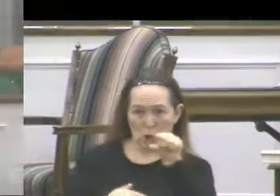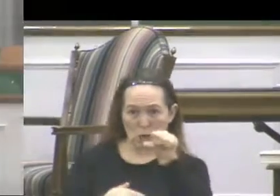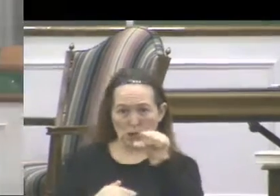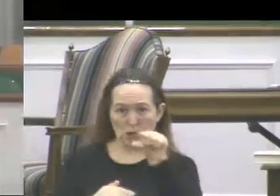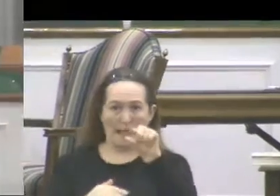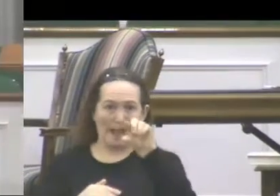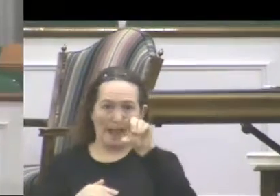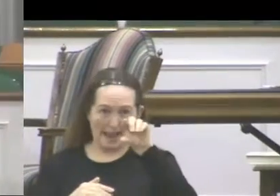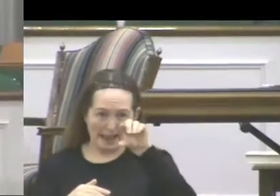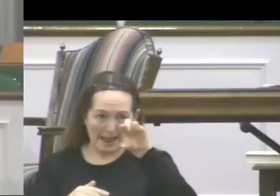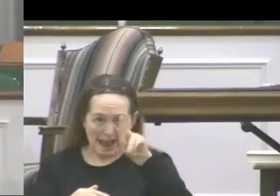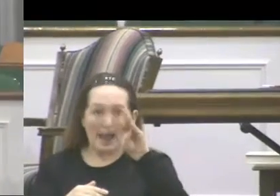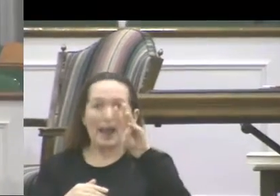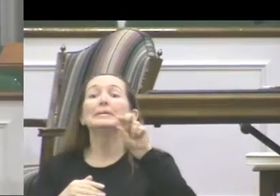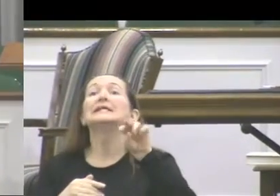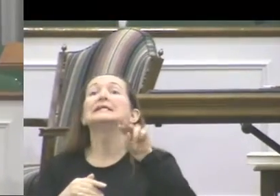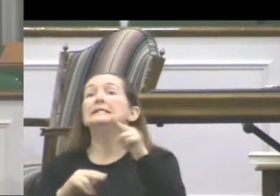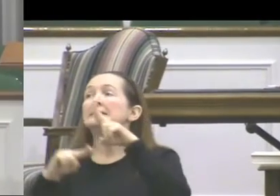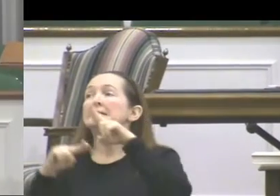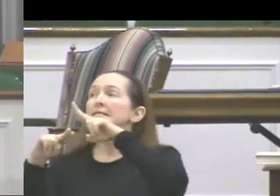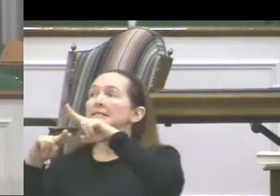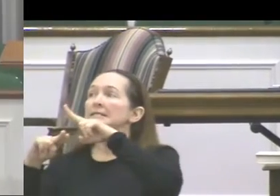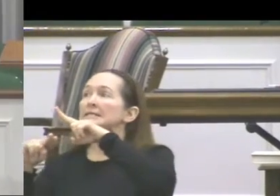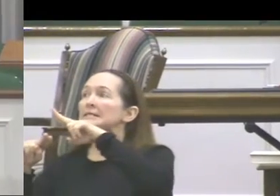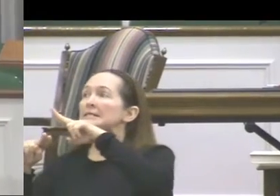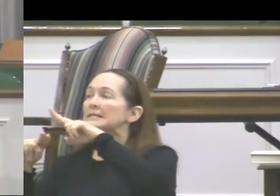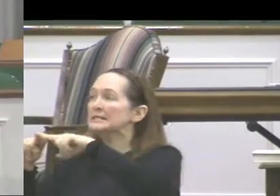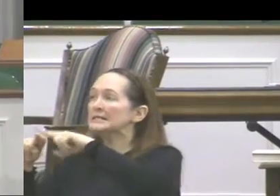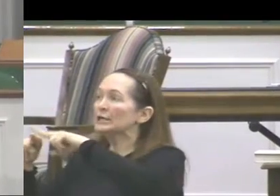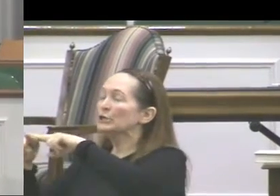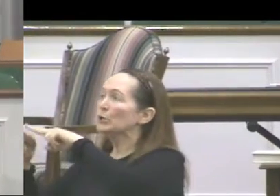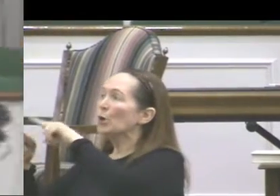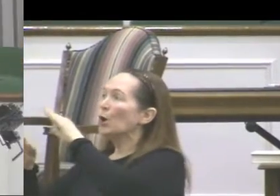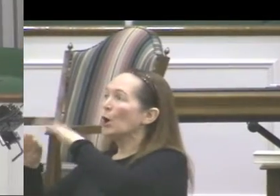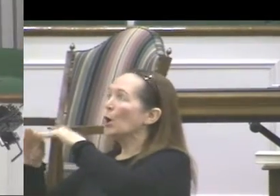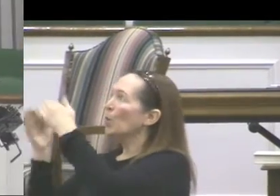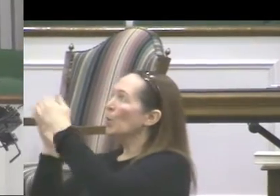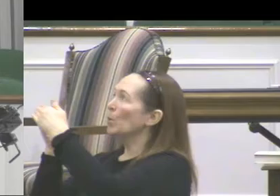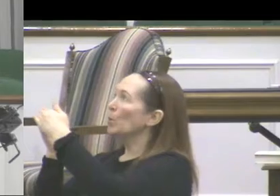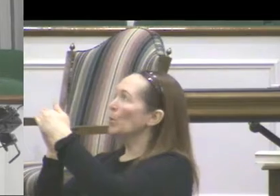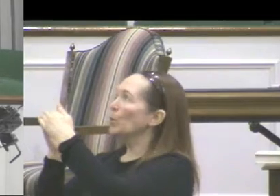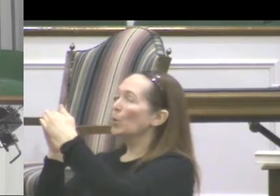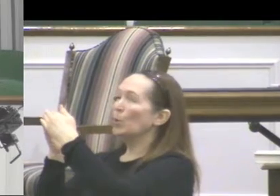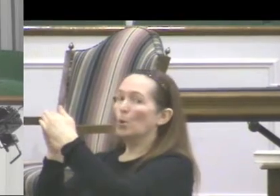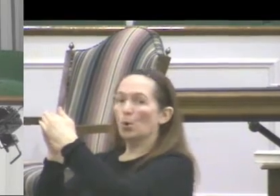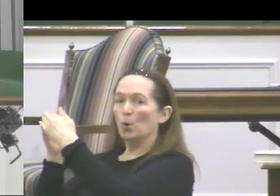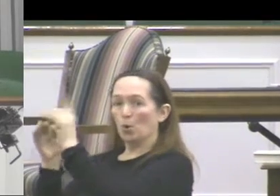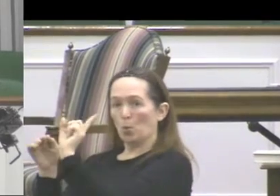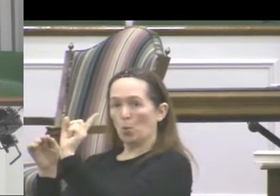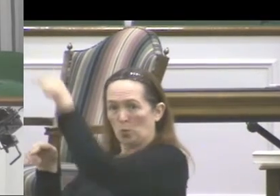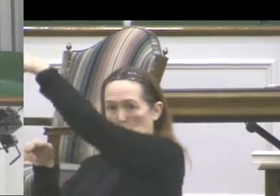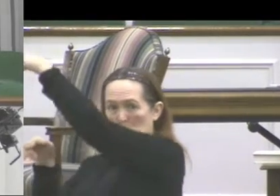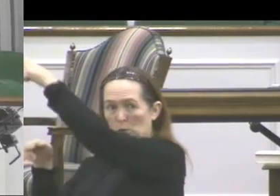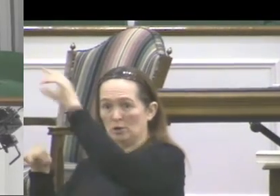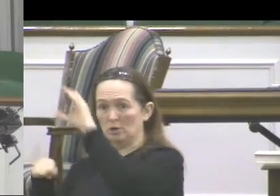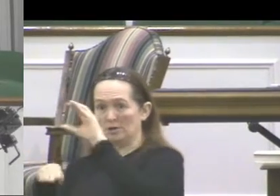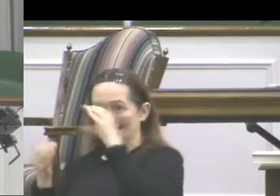cabin. It sat on the corner where the chapel now sits.